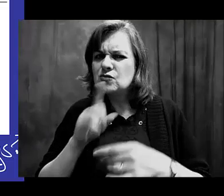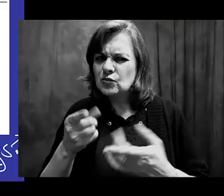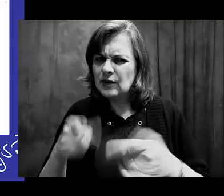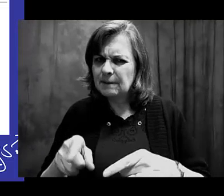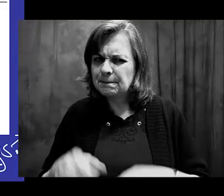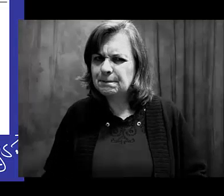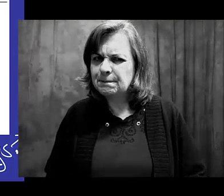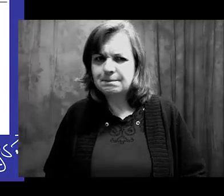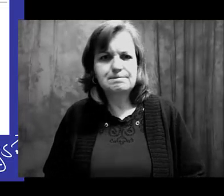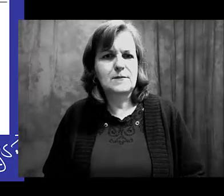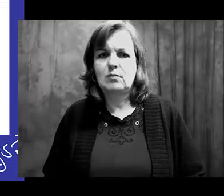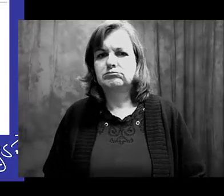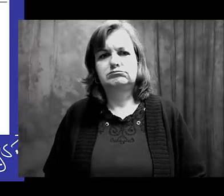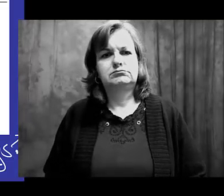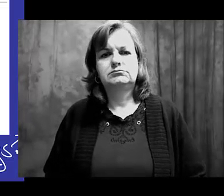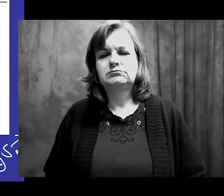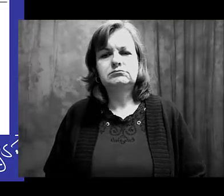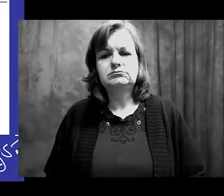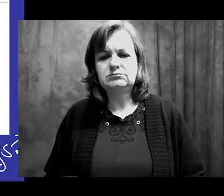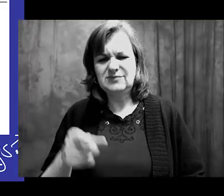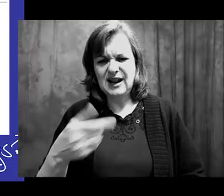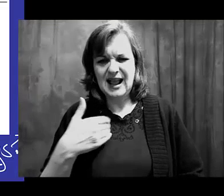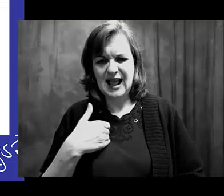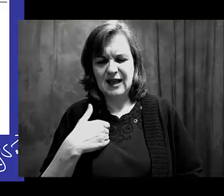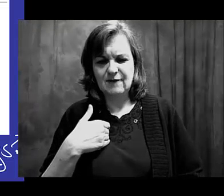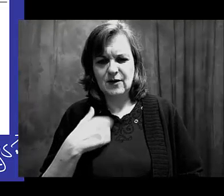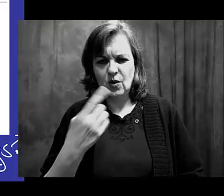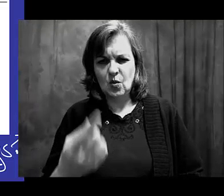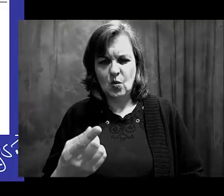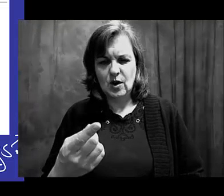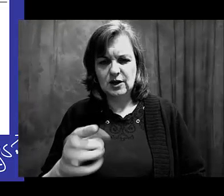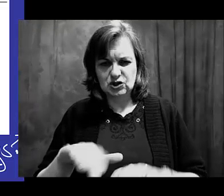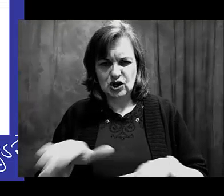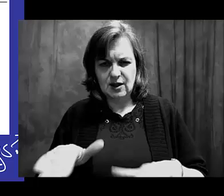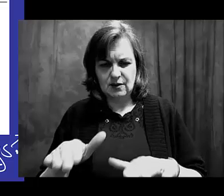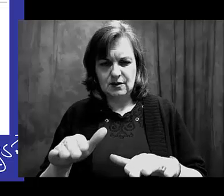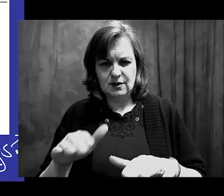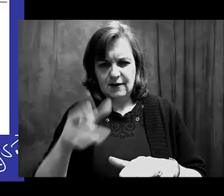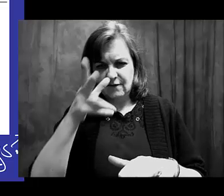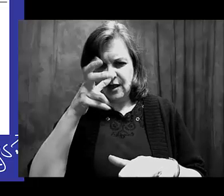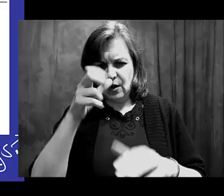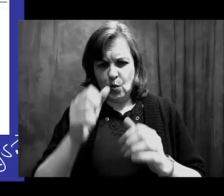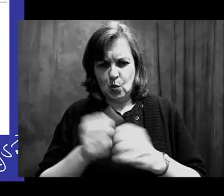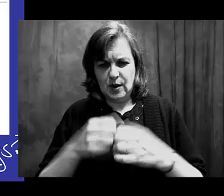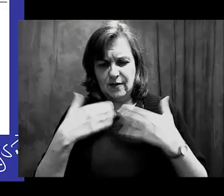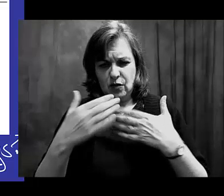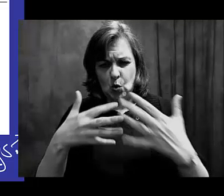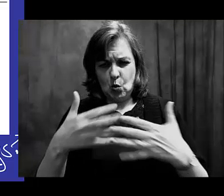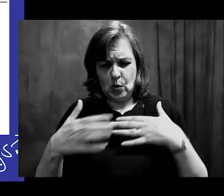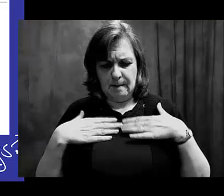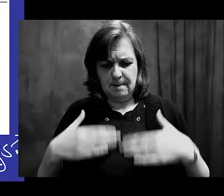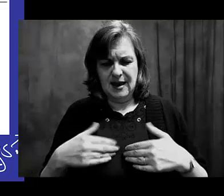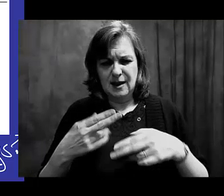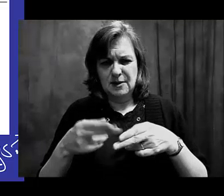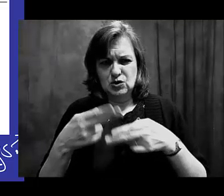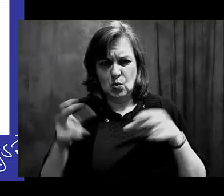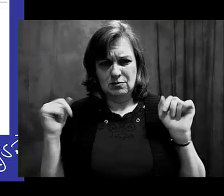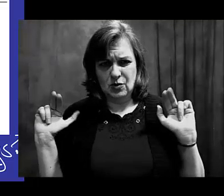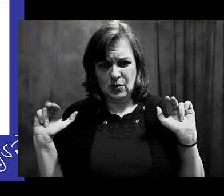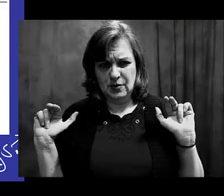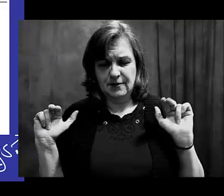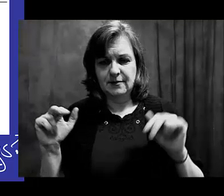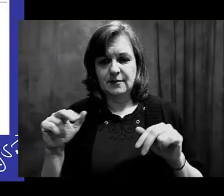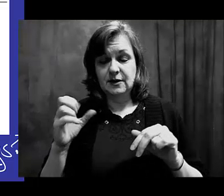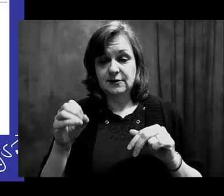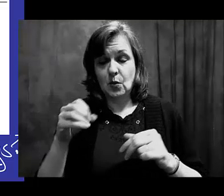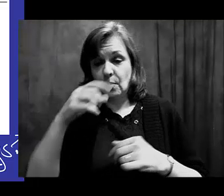Well, no. I've got this gray vestigial thing in the middle here. So that means that this is not holding. Why isn't this